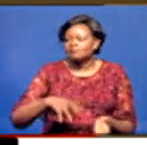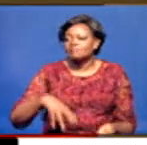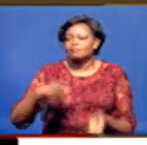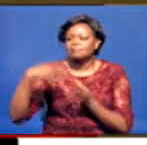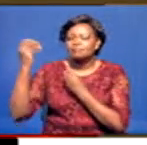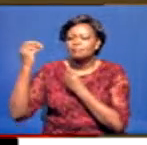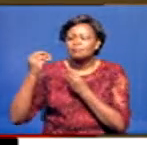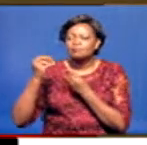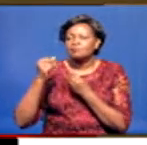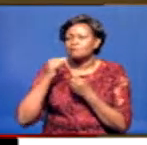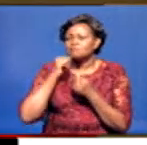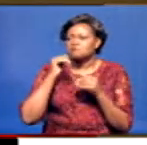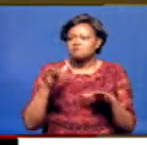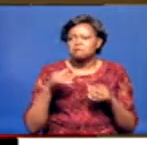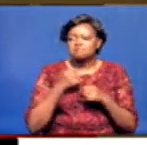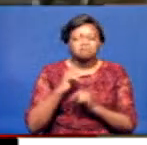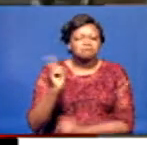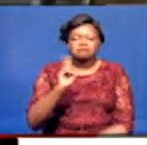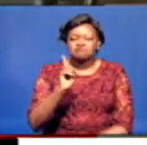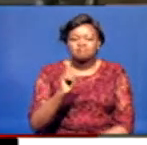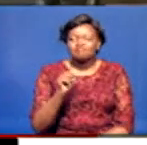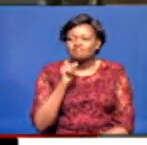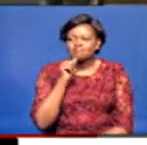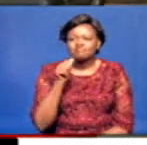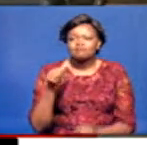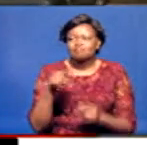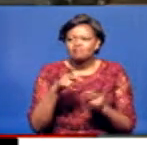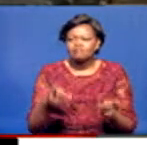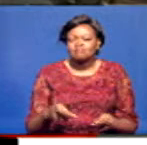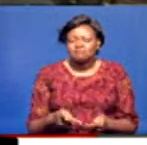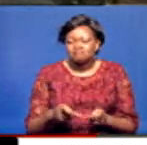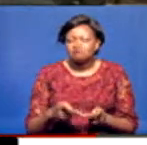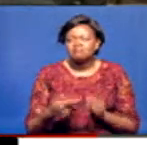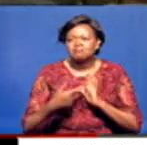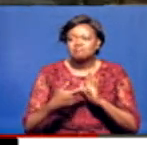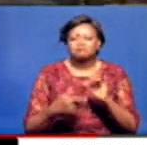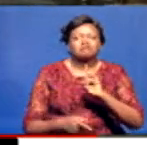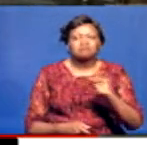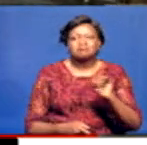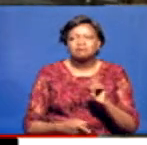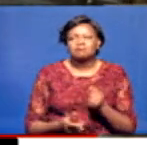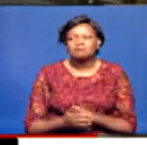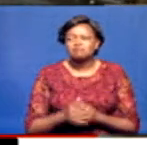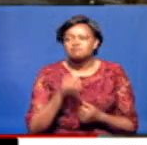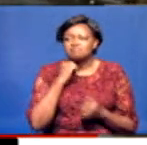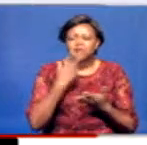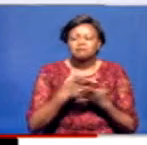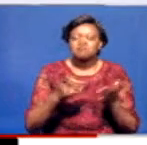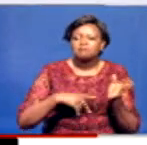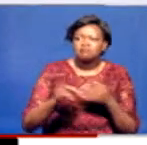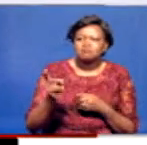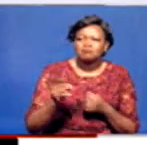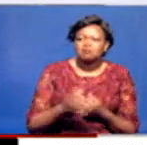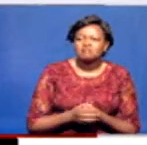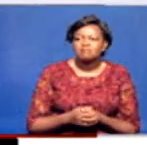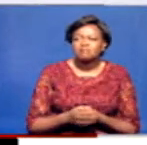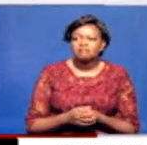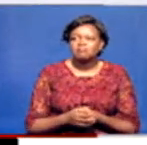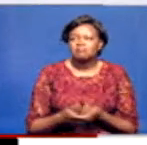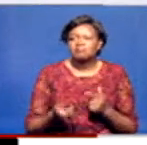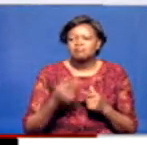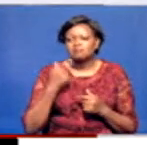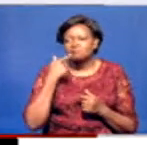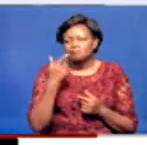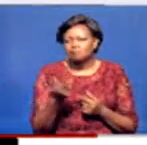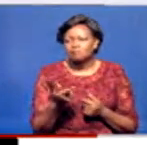ati anangoja juu hakuna space ya kushowcase zile vitu ama hakuna vitu za kununua za pick and go. So na